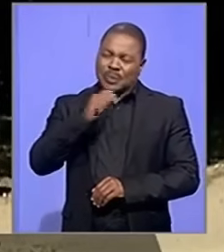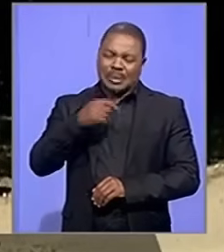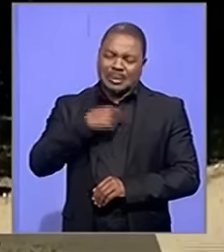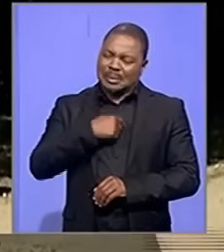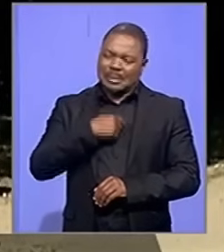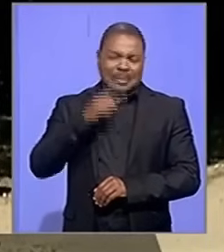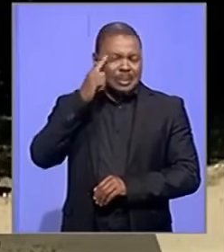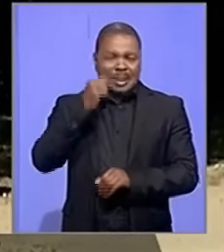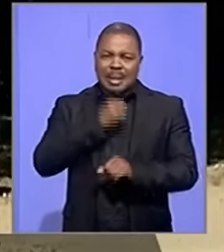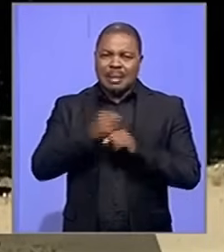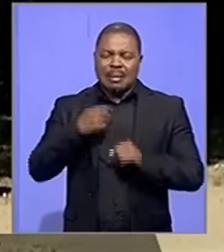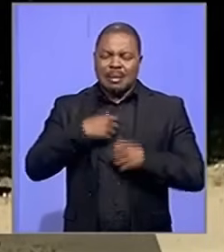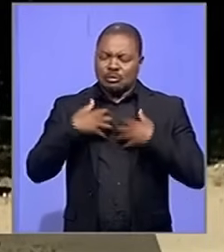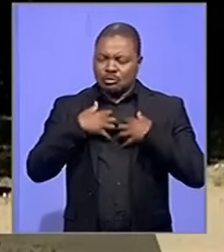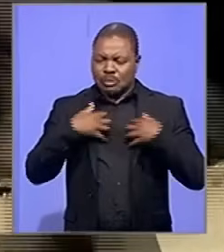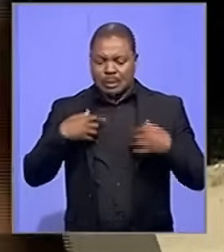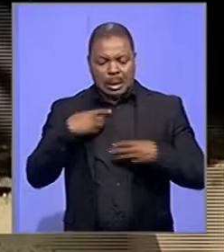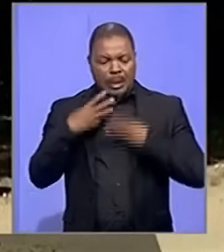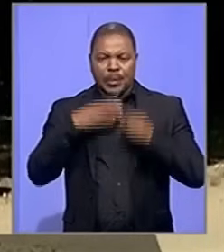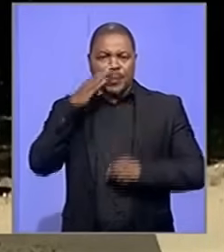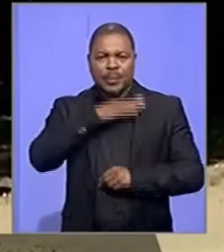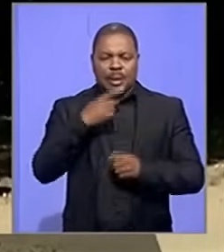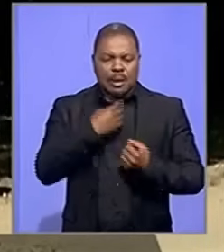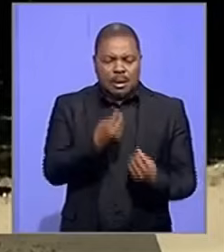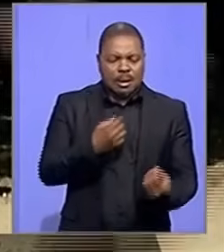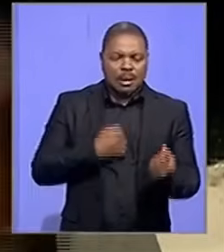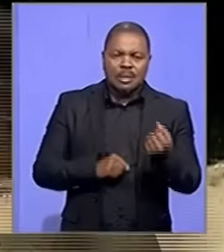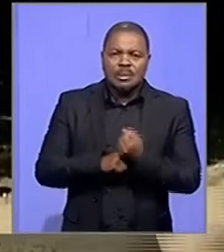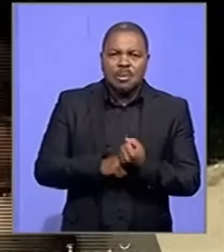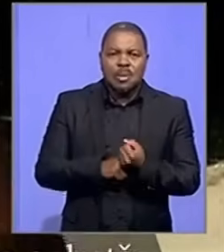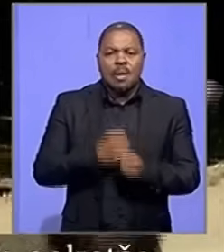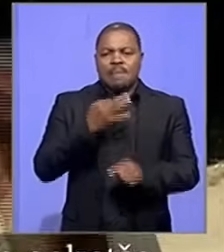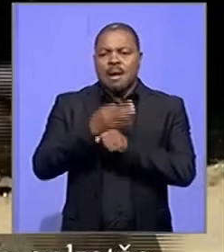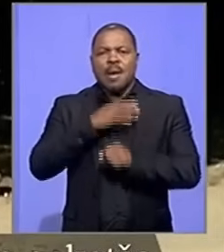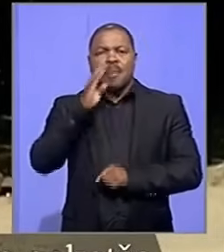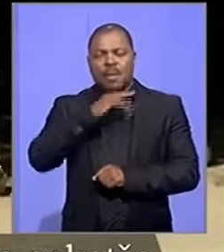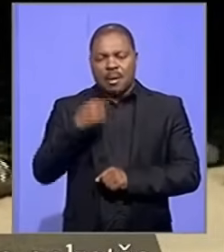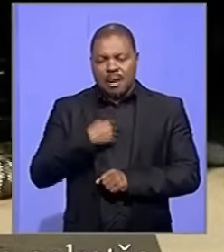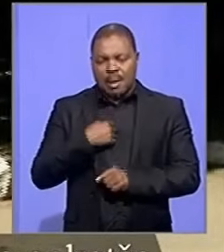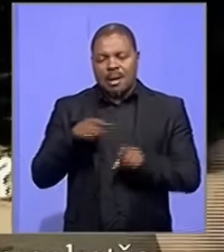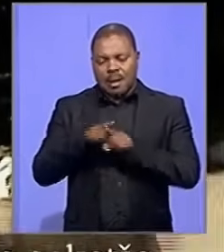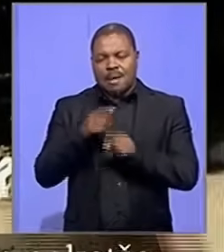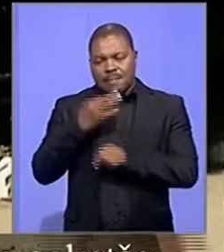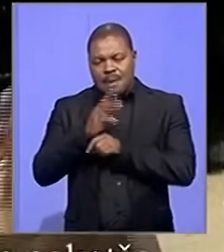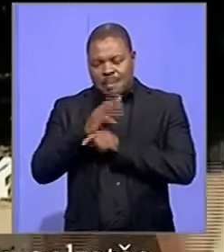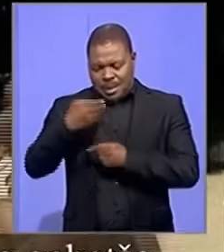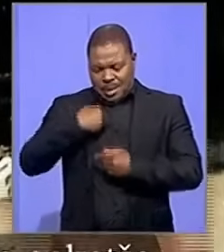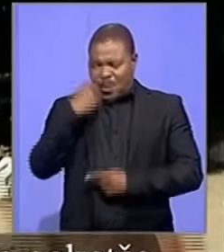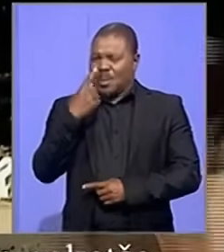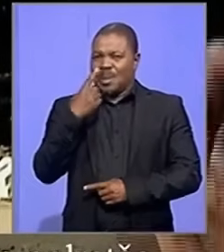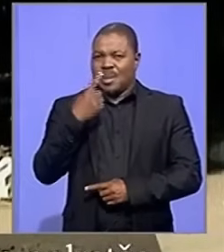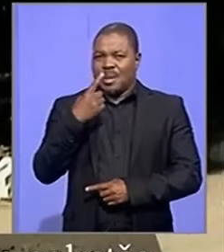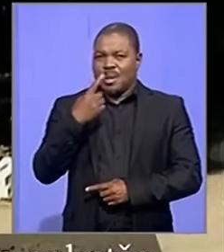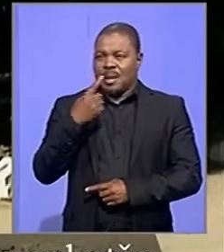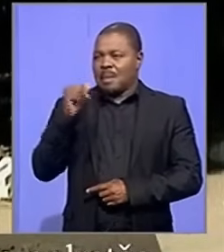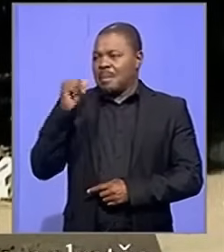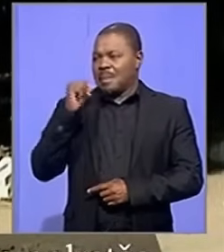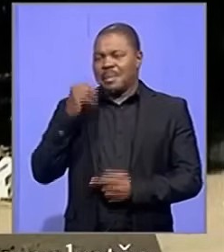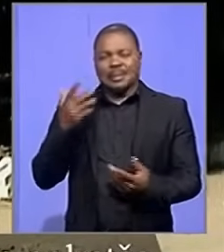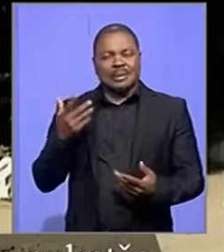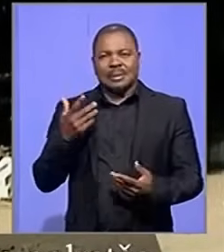stress ha ke bare ke so sa ntla ke mo supporta ana ra ke mmago ke gagwe go go tseletsa dintere mabane tsone.